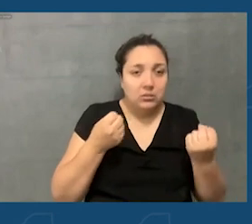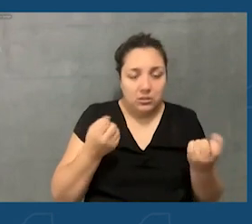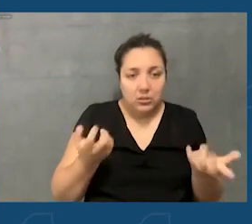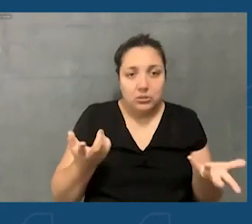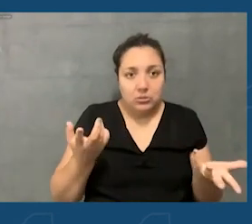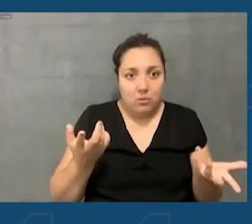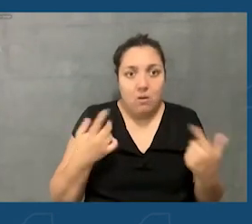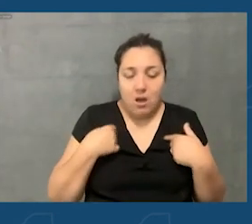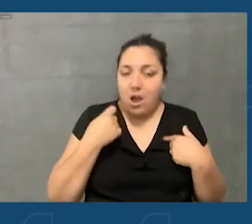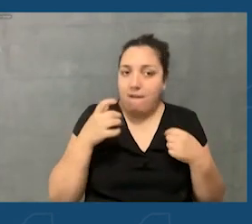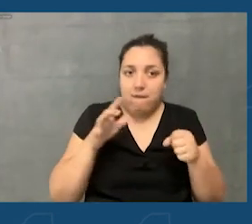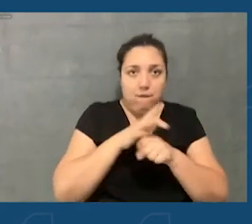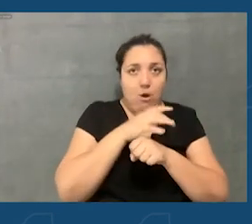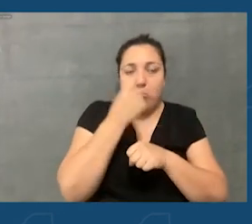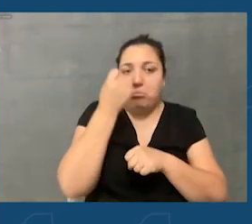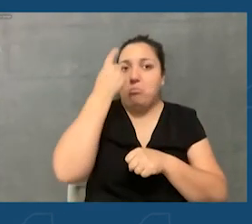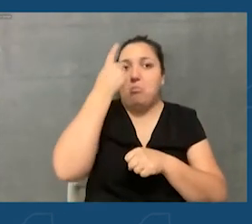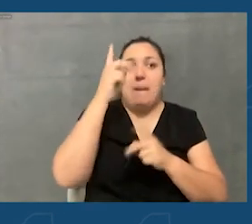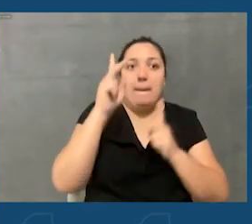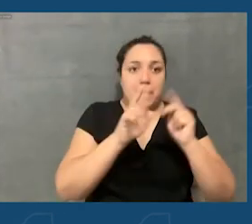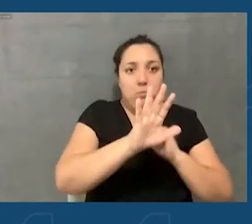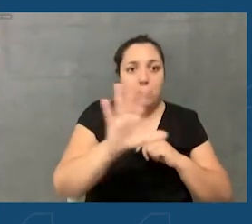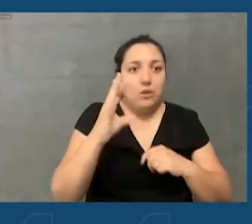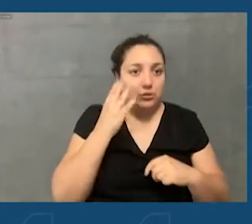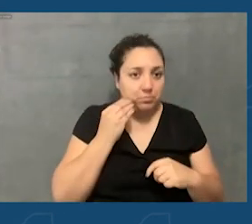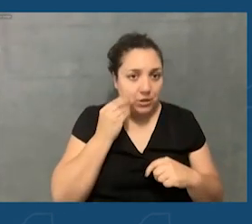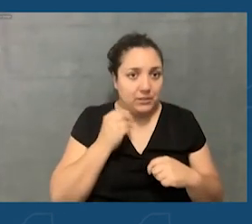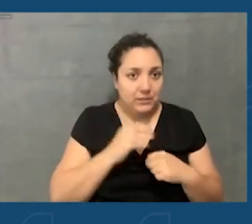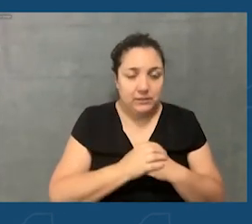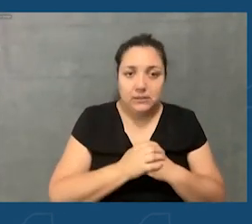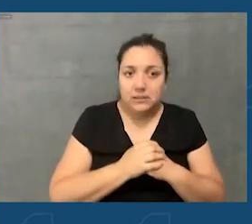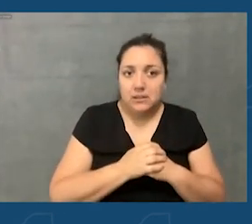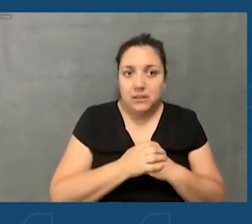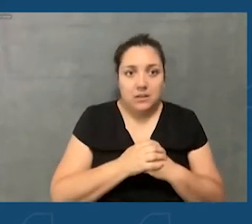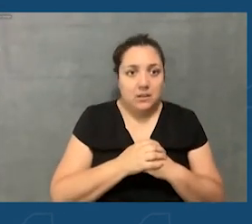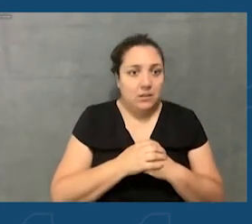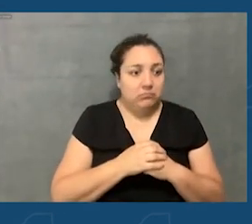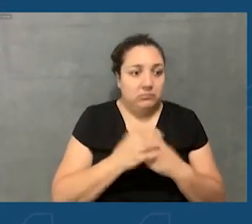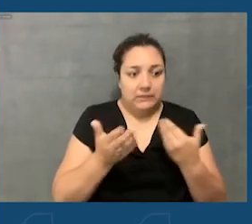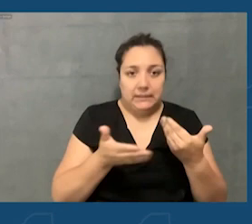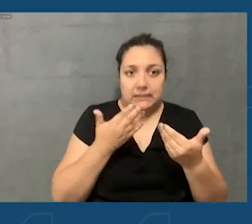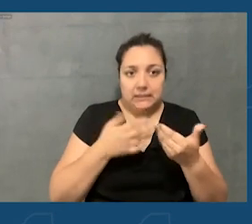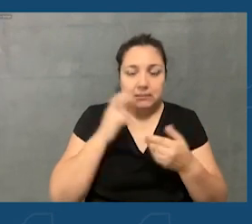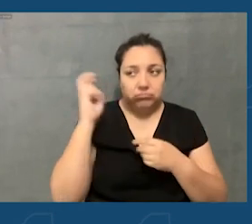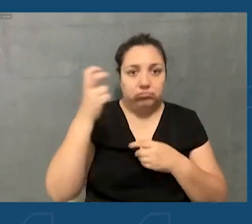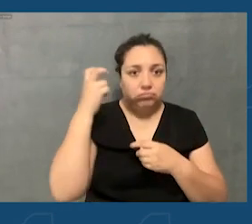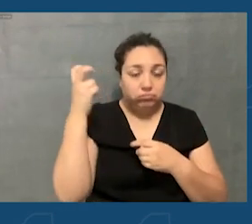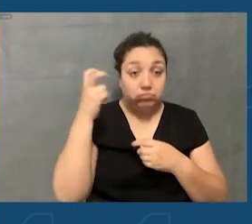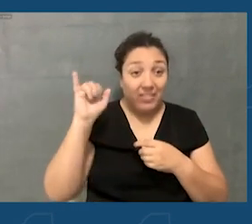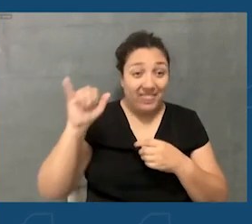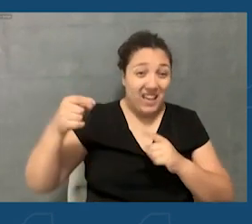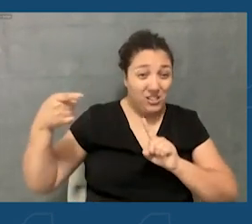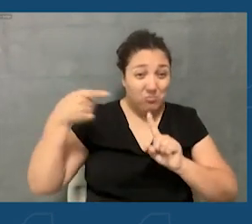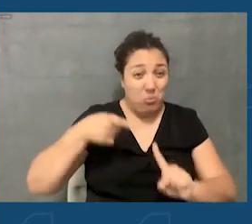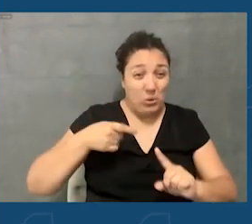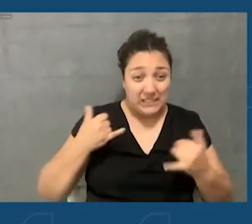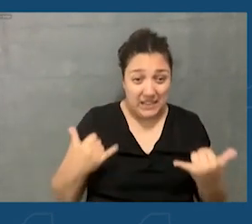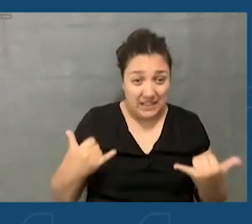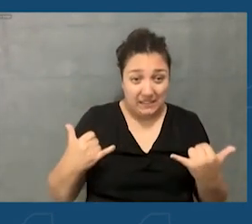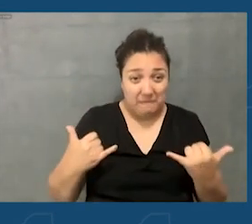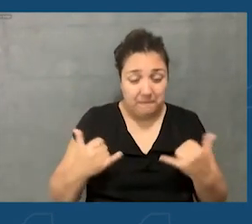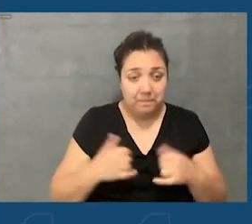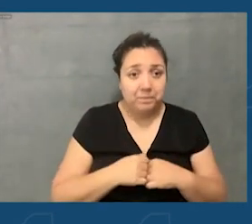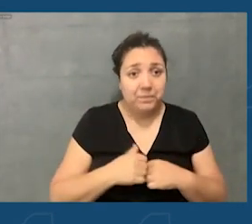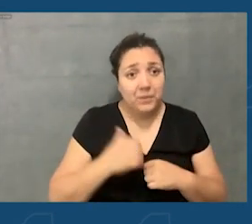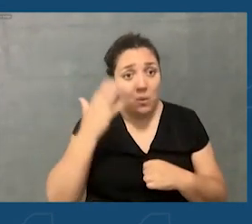much what people go through for the basic needs of mobility around this region, and that's what today is about. Because this problem